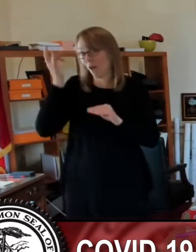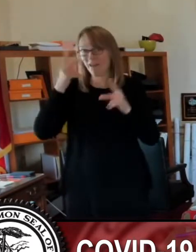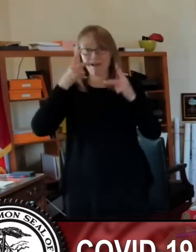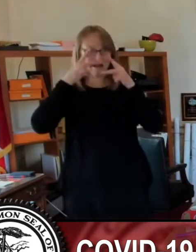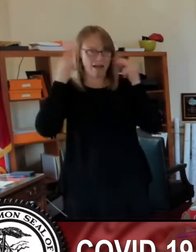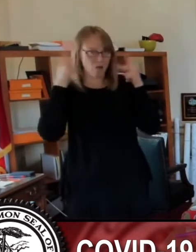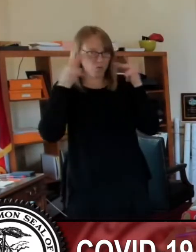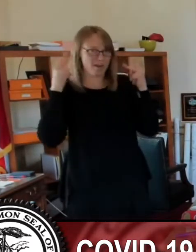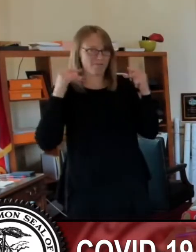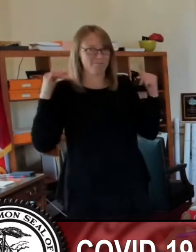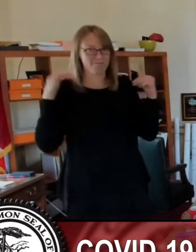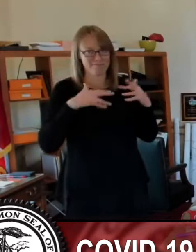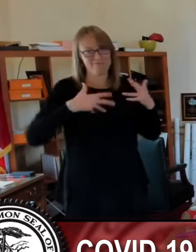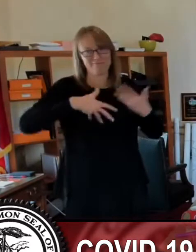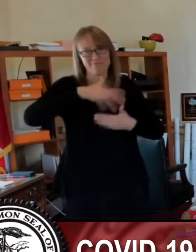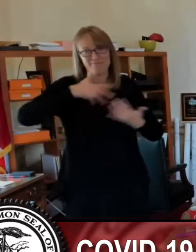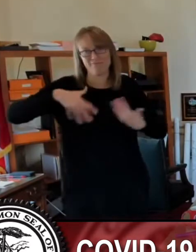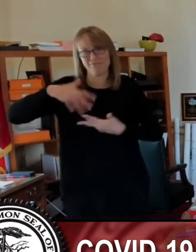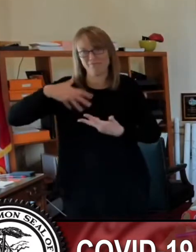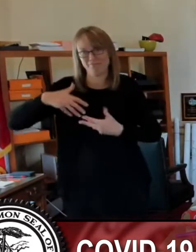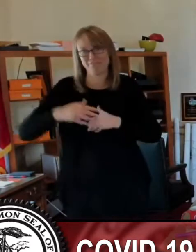Halloween. And